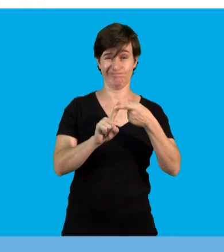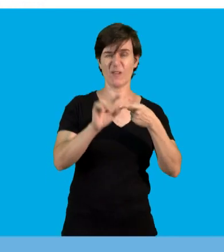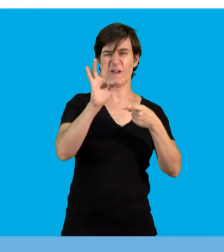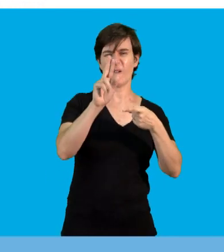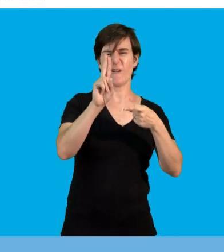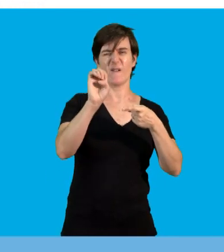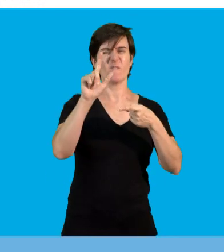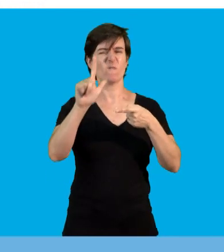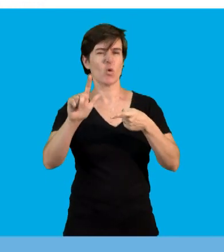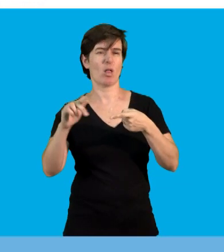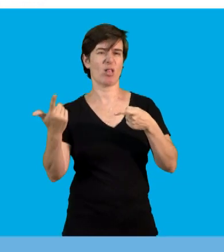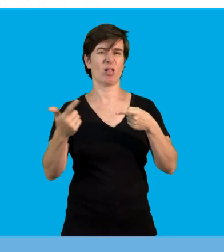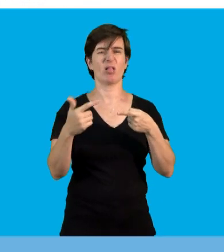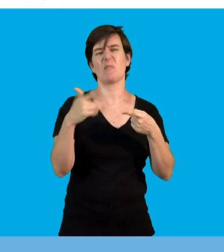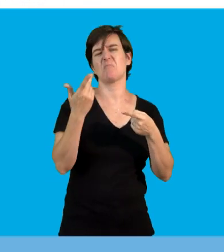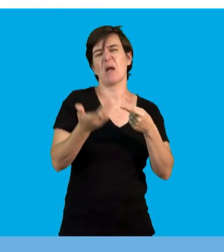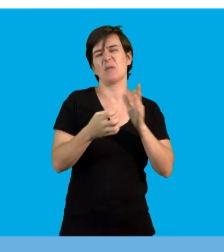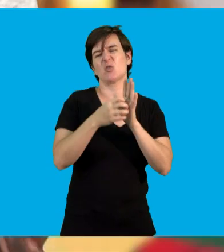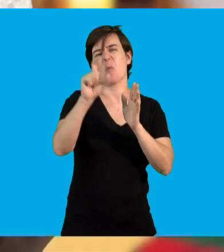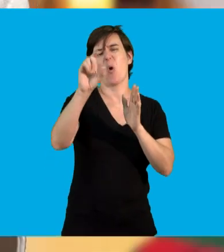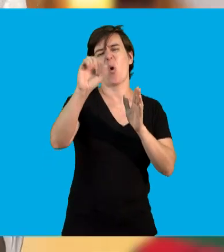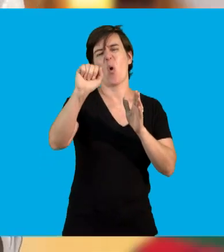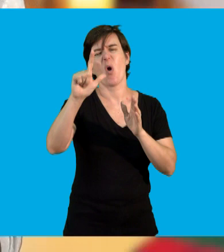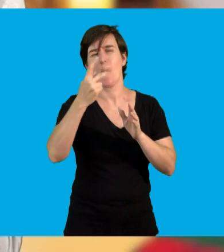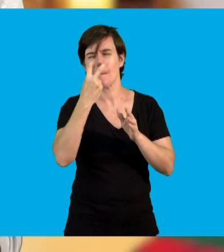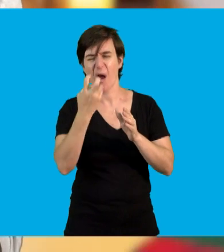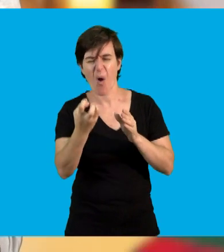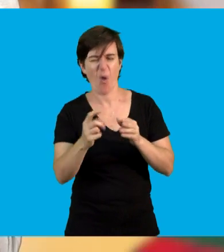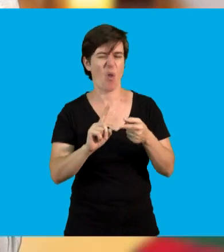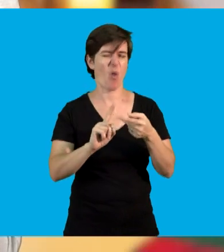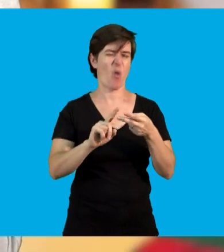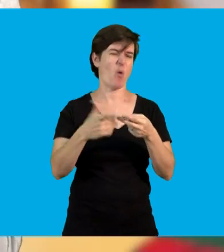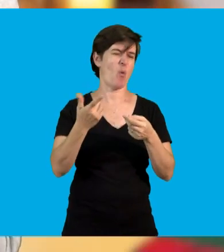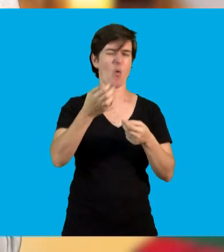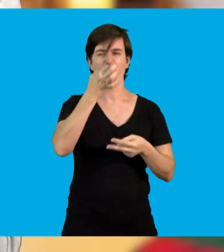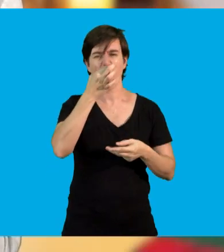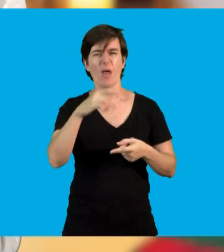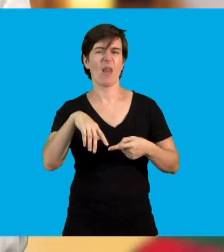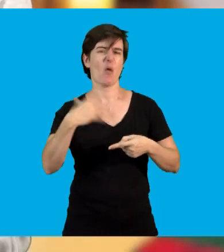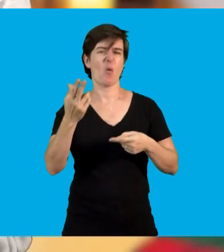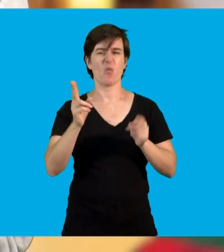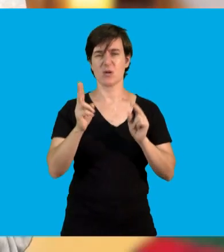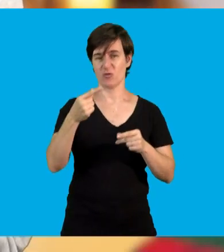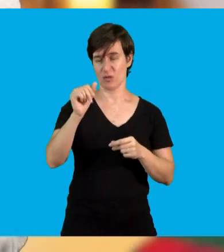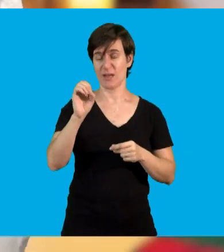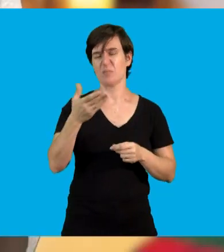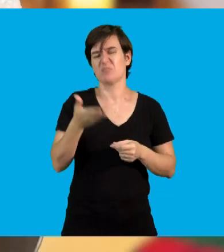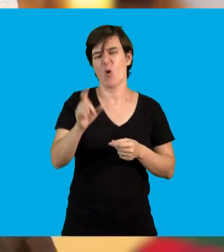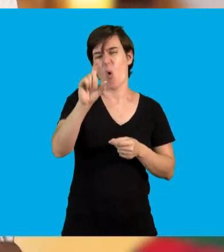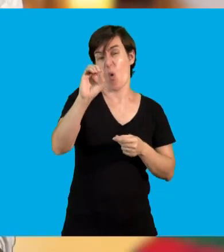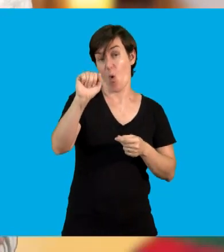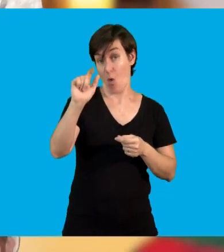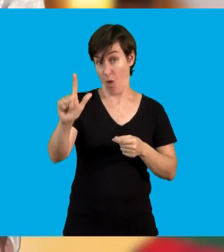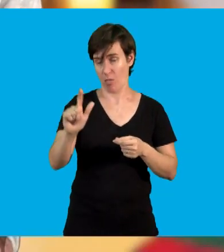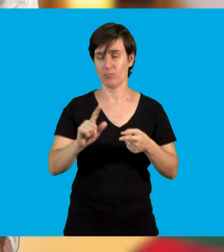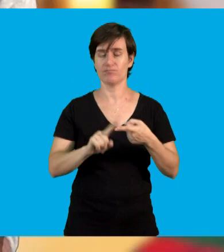the fuel, for example, coal. Remember we said that we can either use coal, we can use oil, or even use the natural gas. So in this